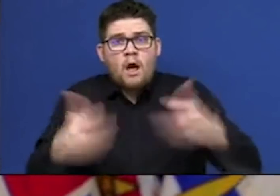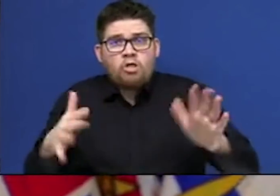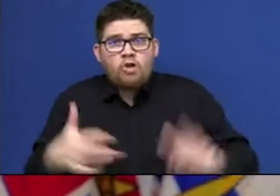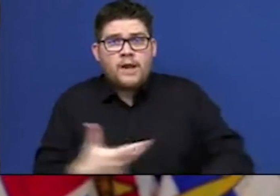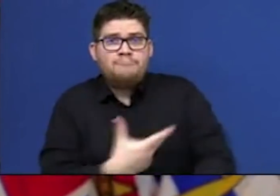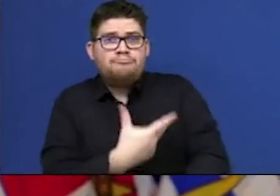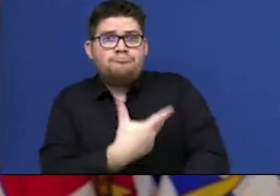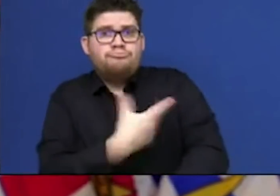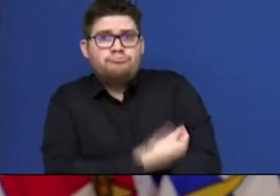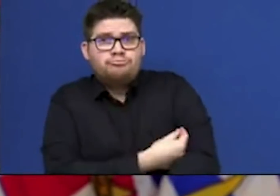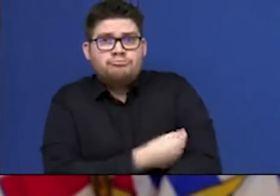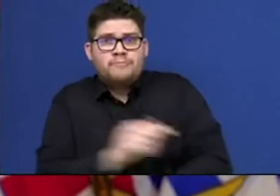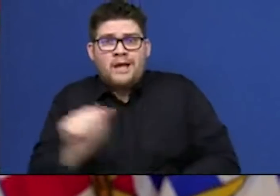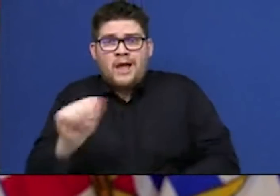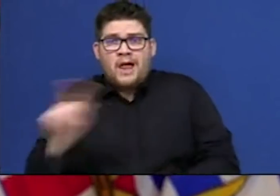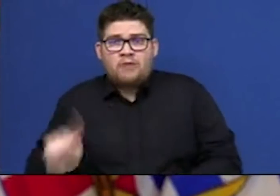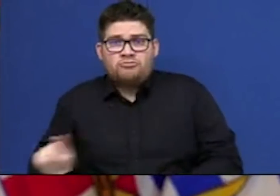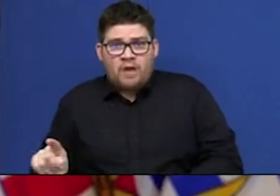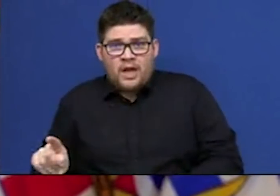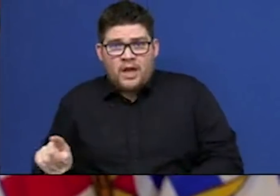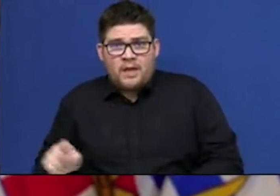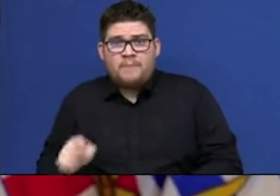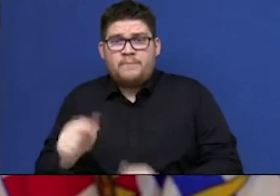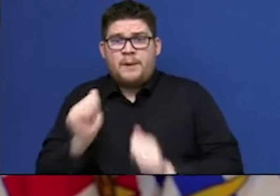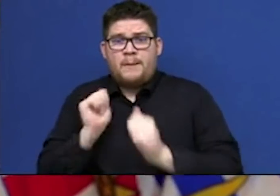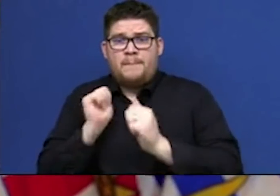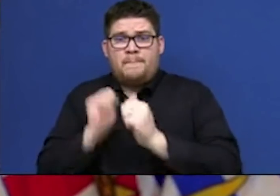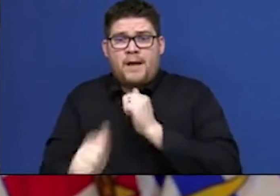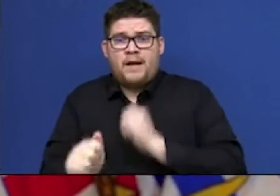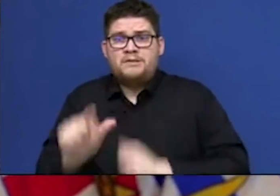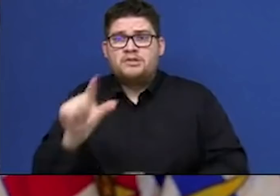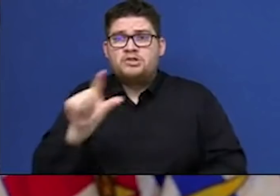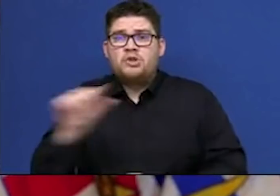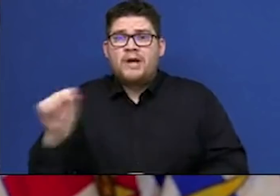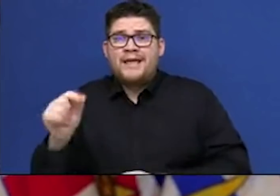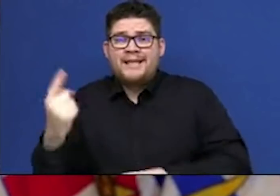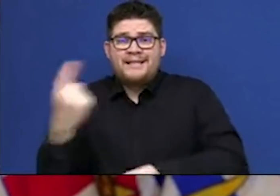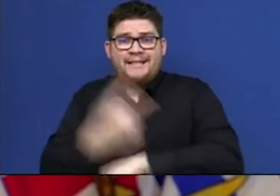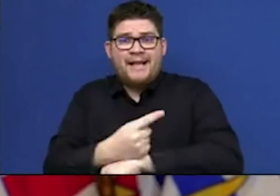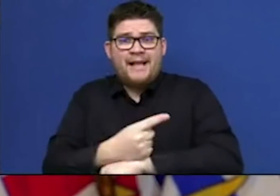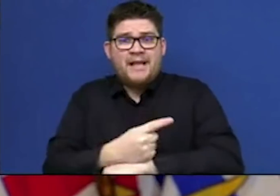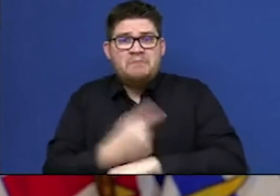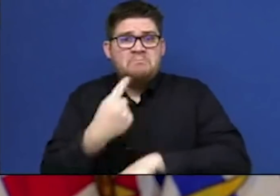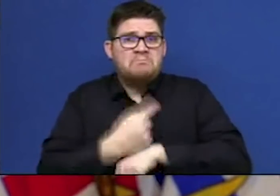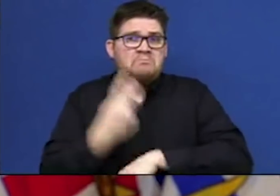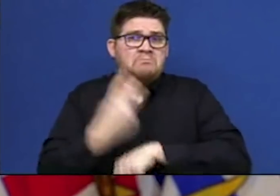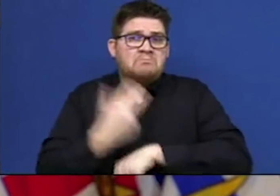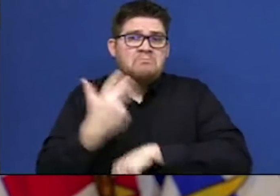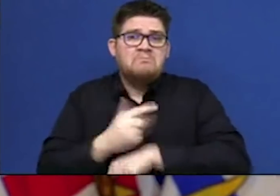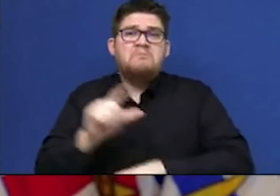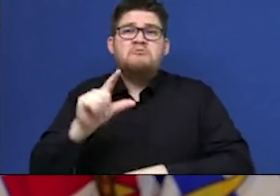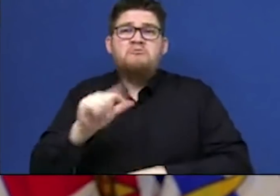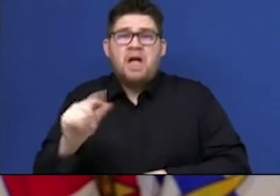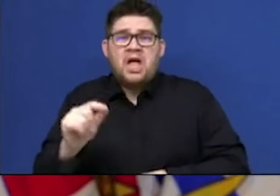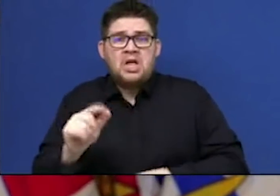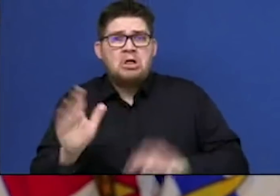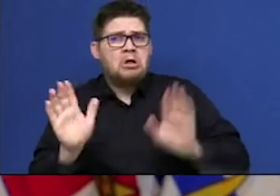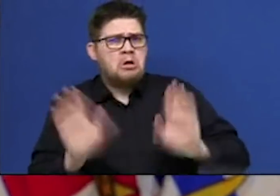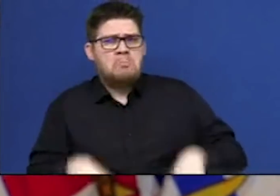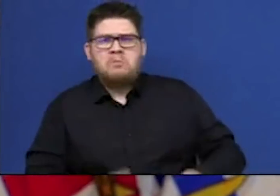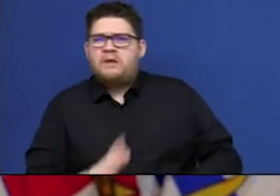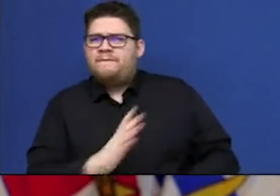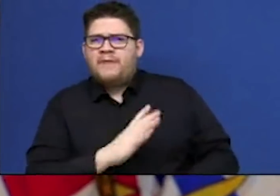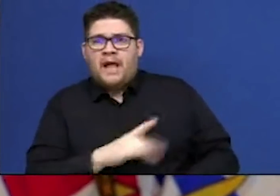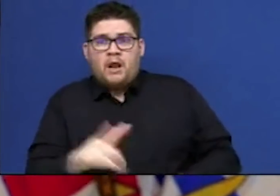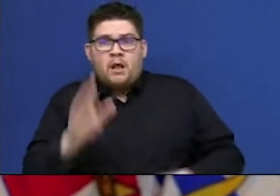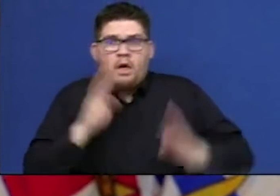no concerns. If you have received the AstraZeneca vaccine and you develop symptoms that are concerning, such as headaches